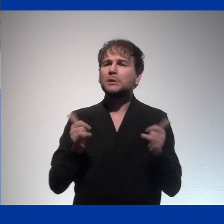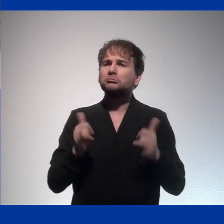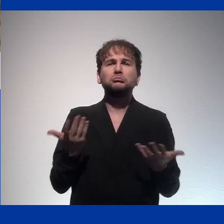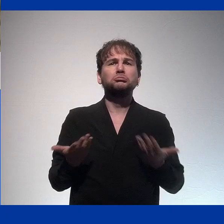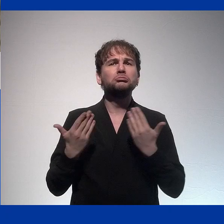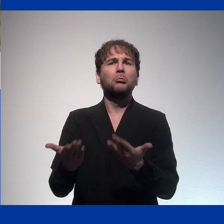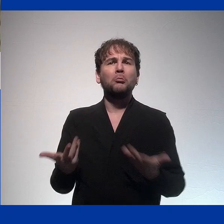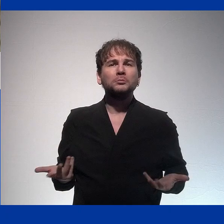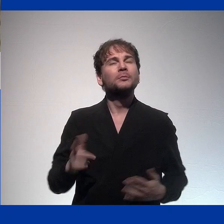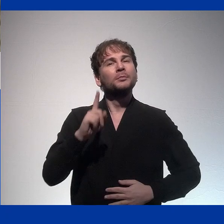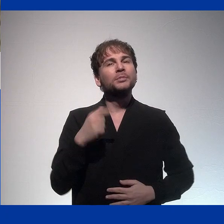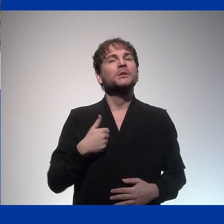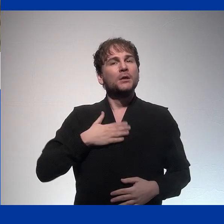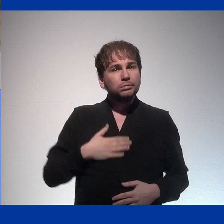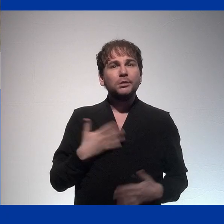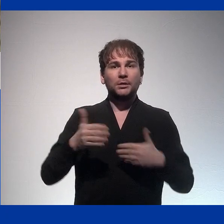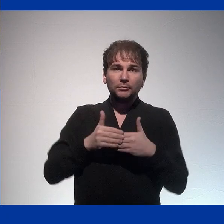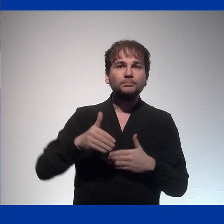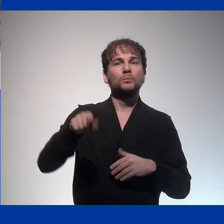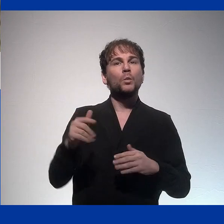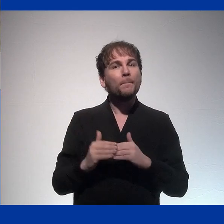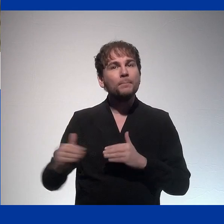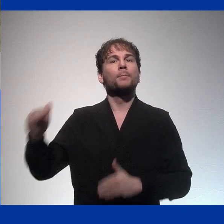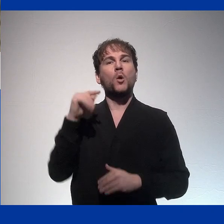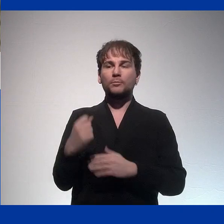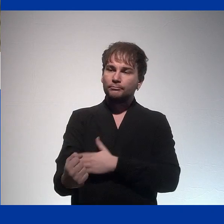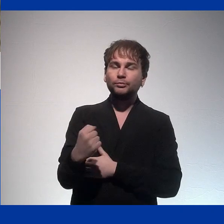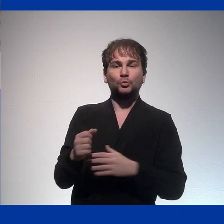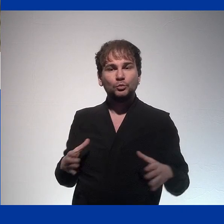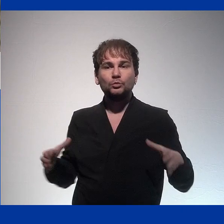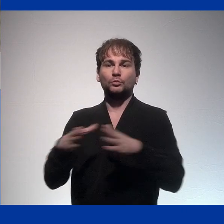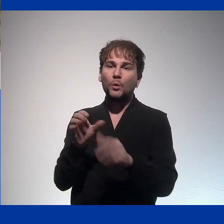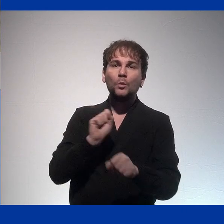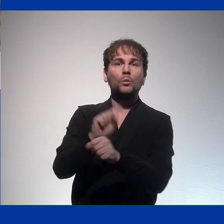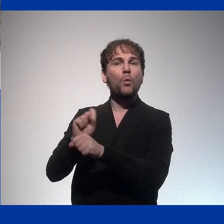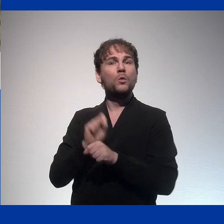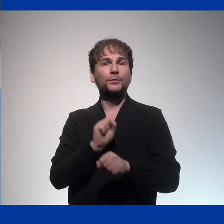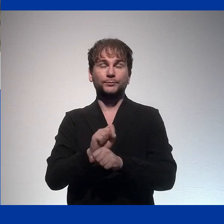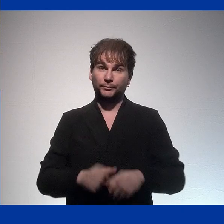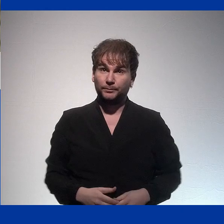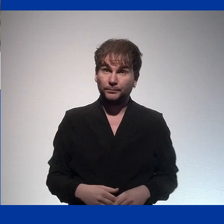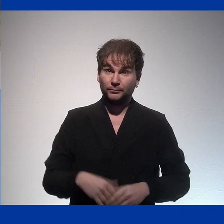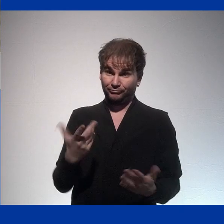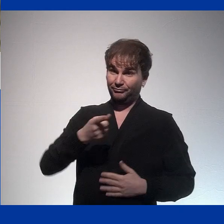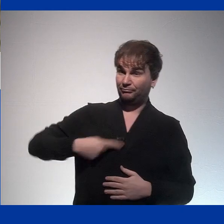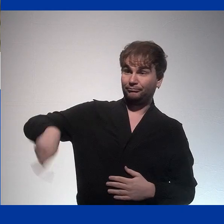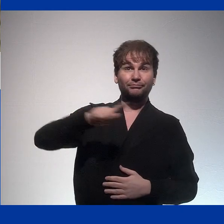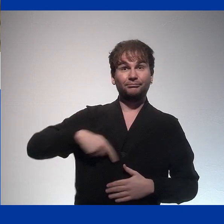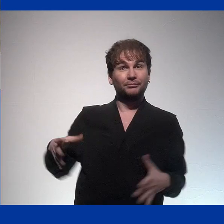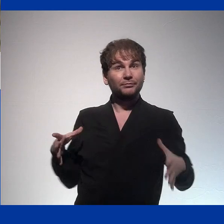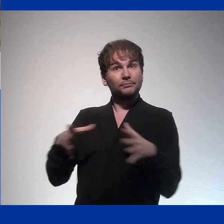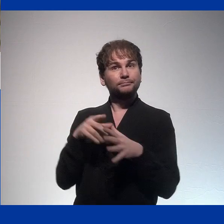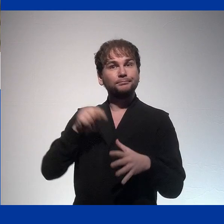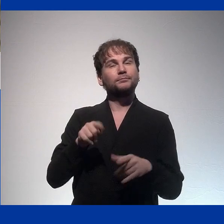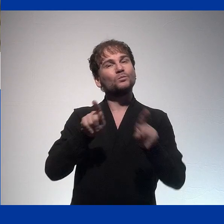mentioned numerous times during this convention, I think it's really important to reach out outside of our